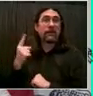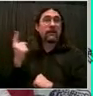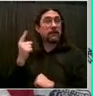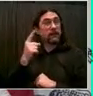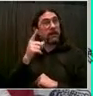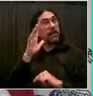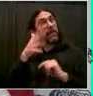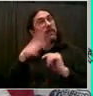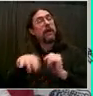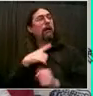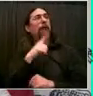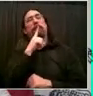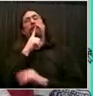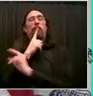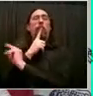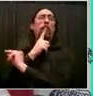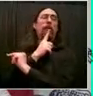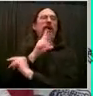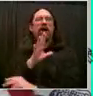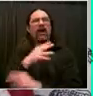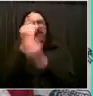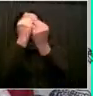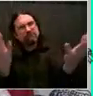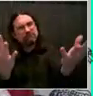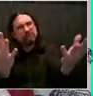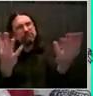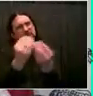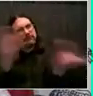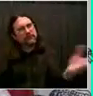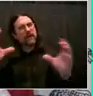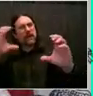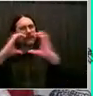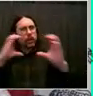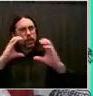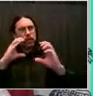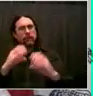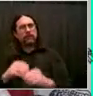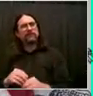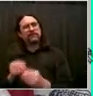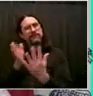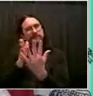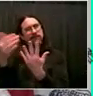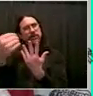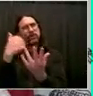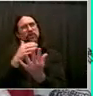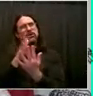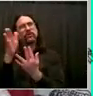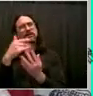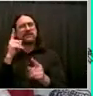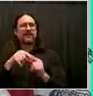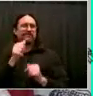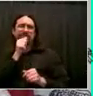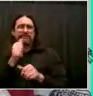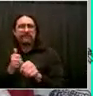looking at the indicators today, it looks pretty good for the city. A positivity rate right now of 3.16.